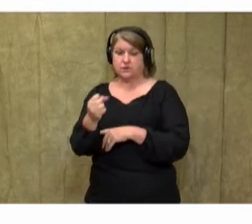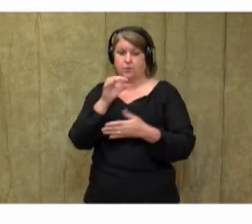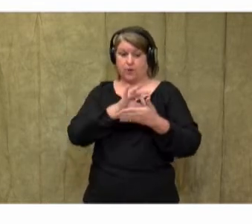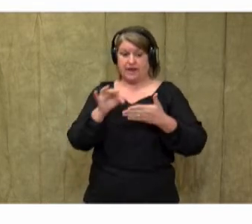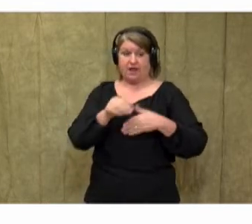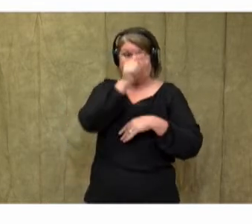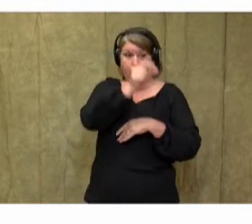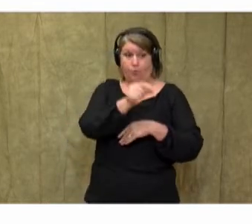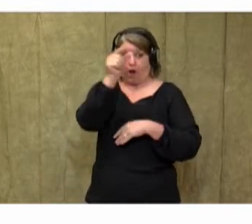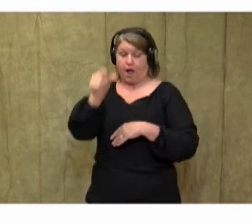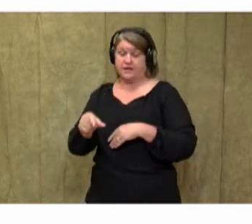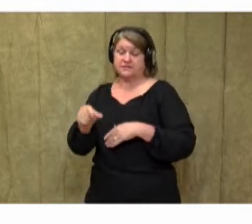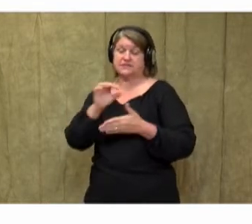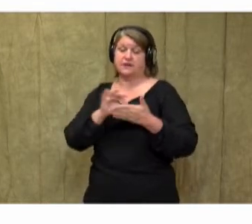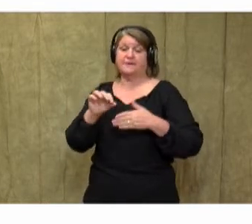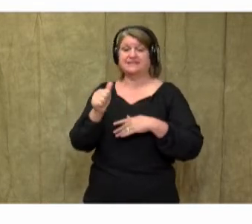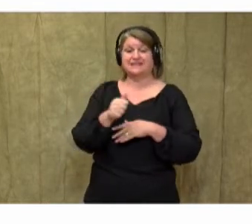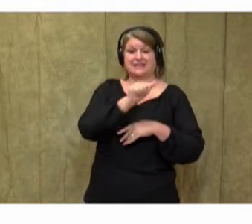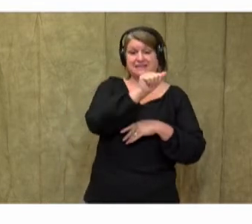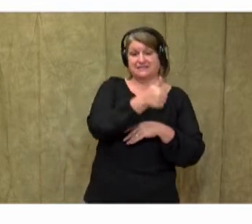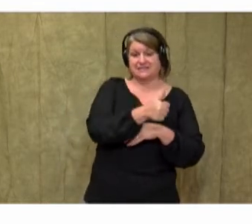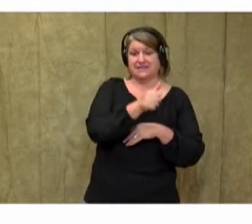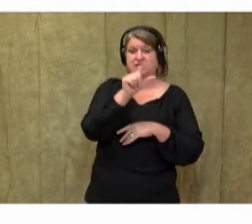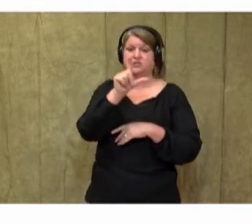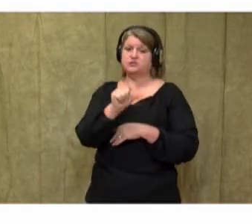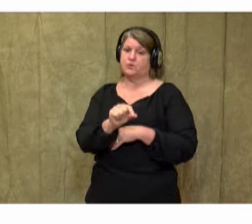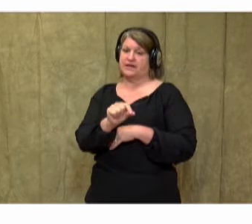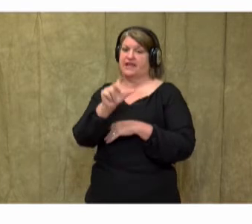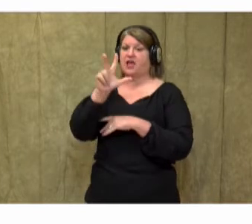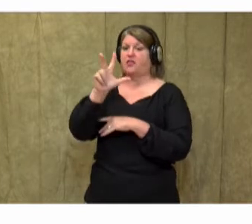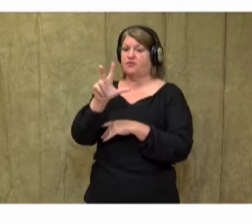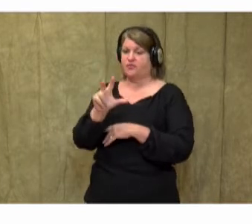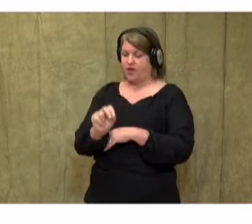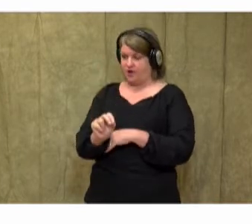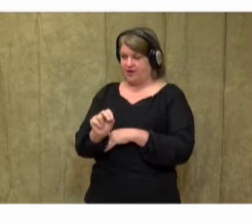going to count by tens. 10, 20,